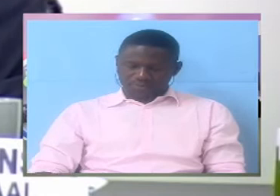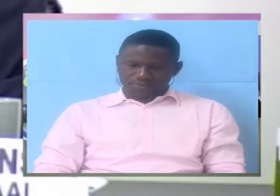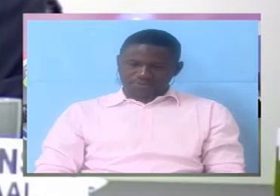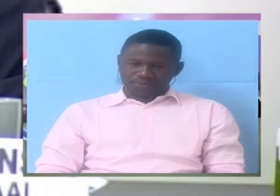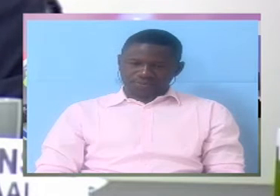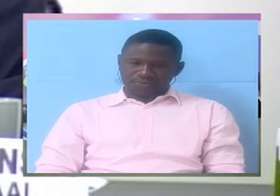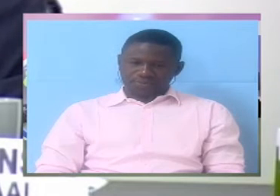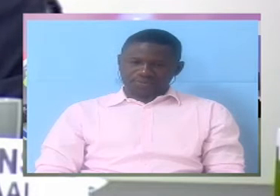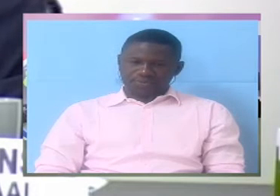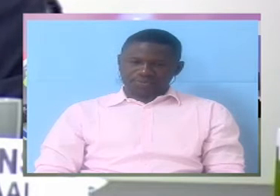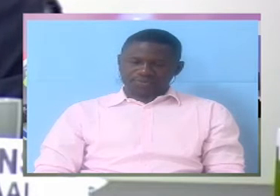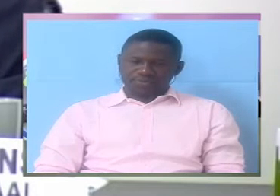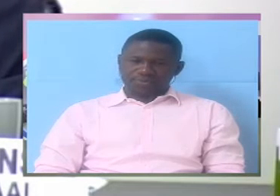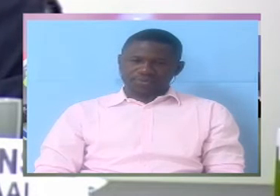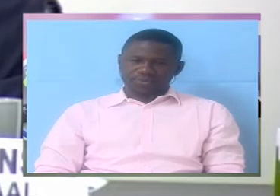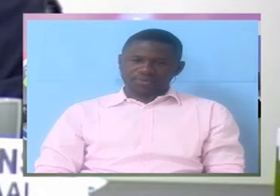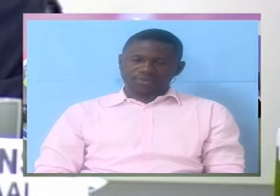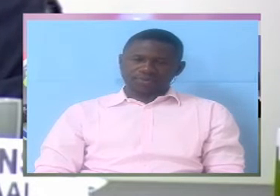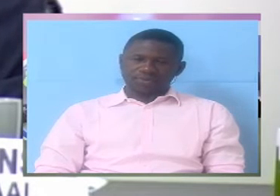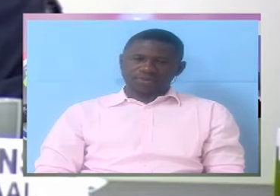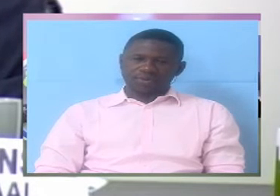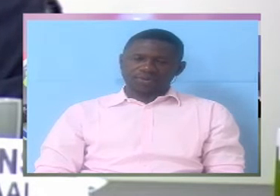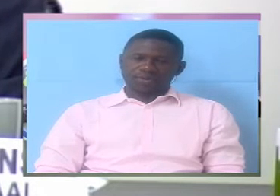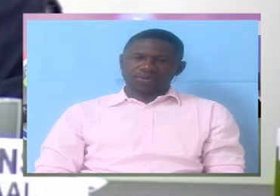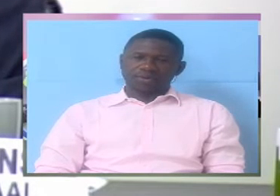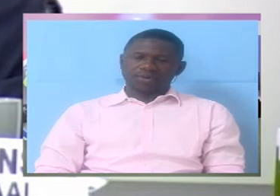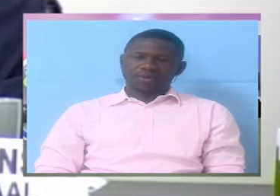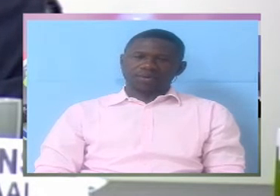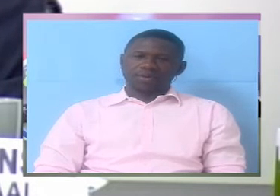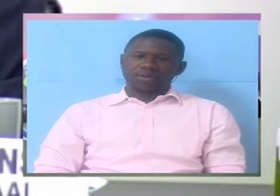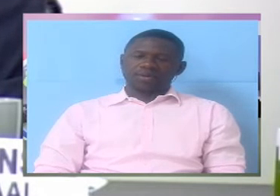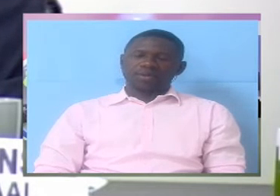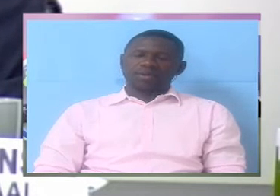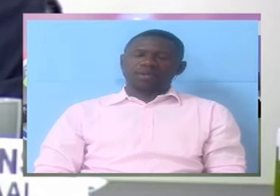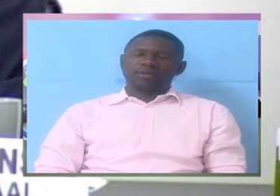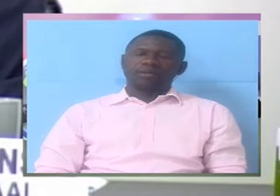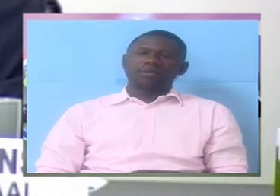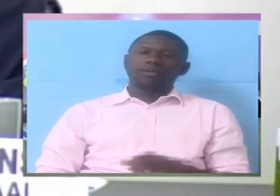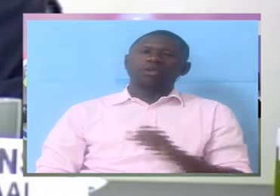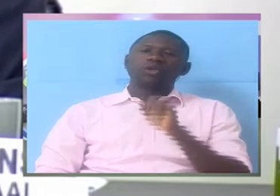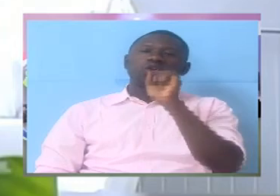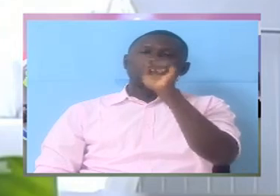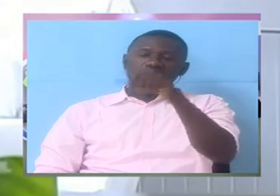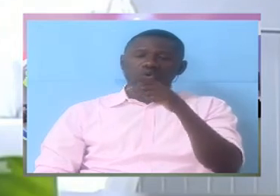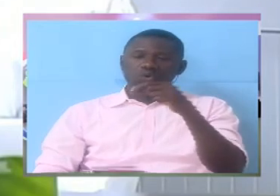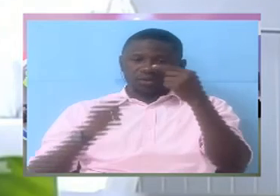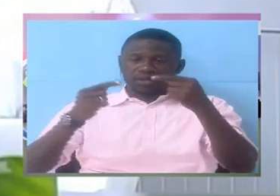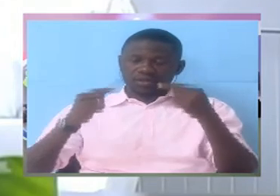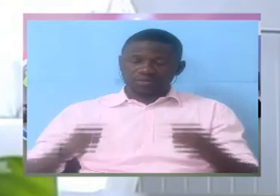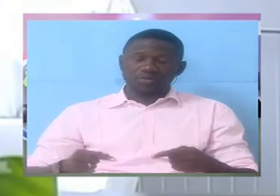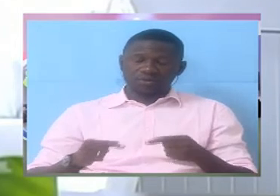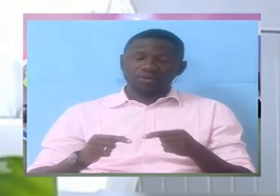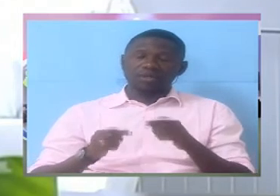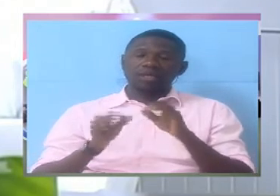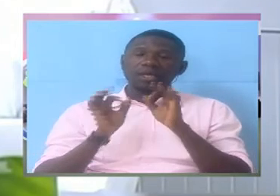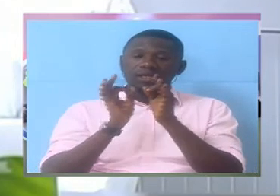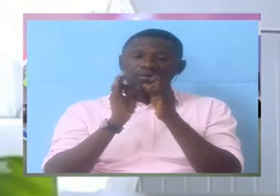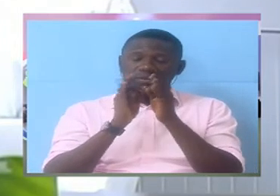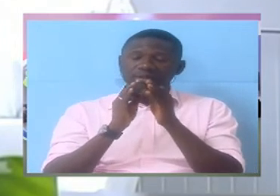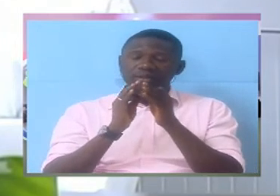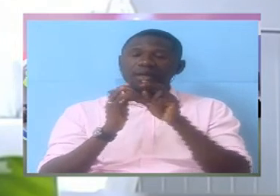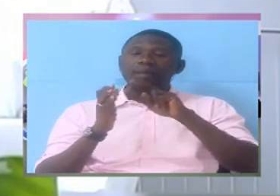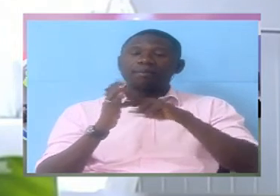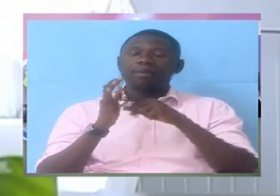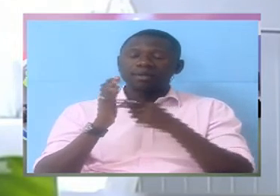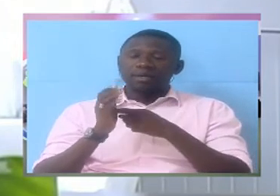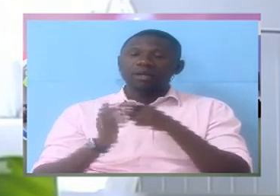Your testimony is that you and your colleagues tortured Balo Kante. Ila sede andro mendi jang ikamendi commission nyati no wala mendi ko iteni do